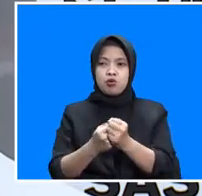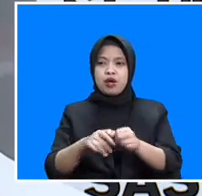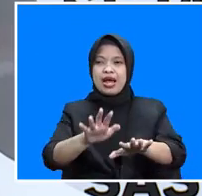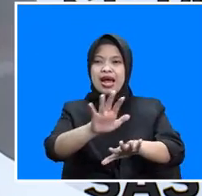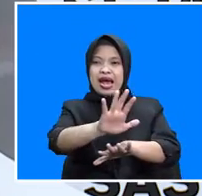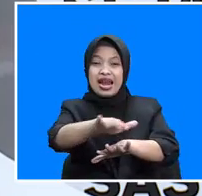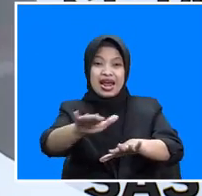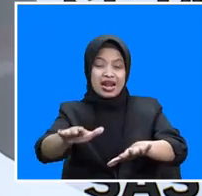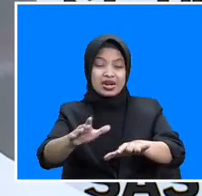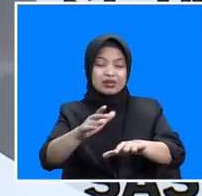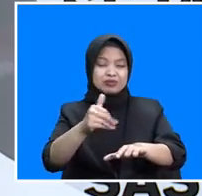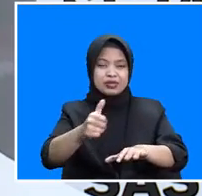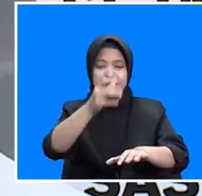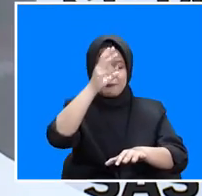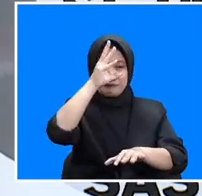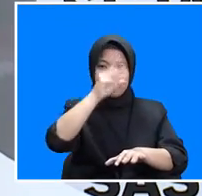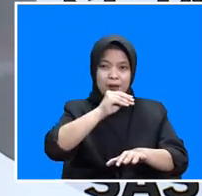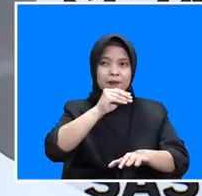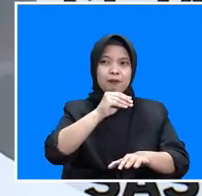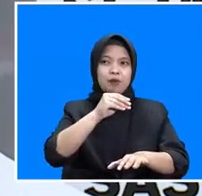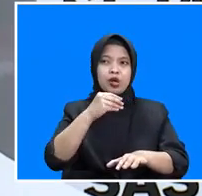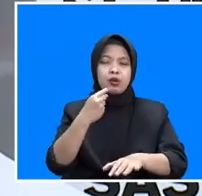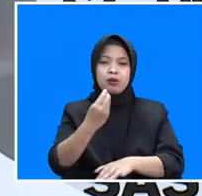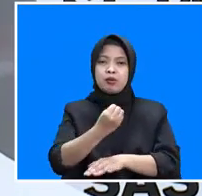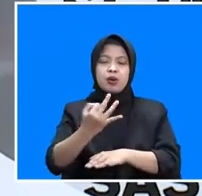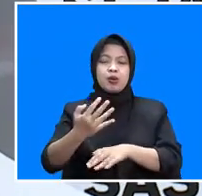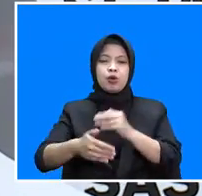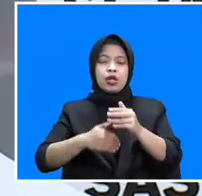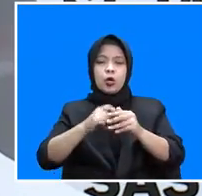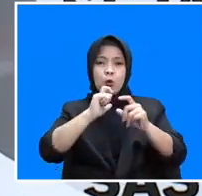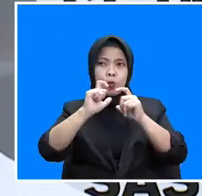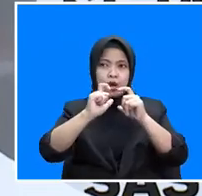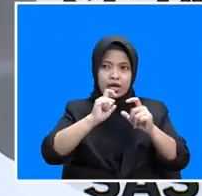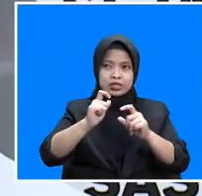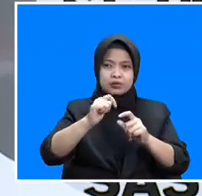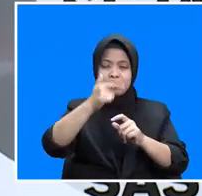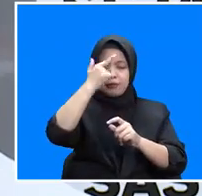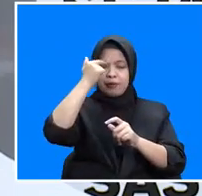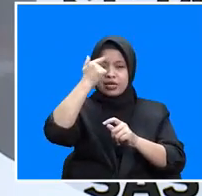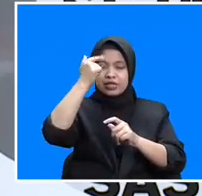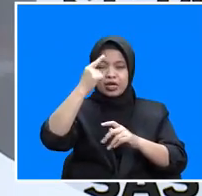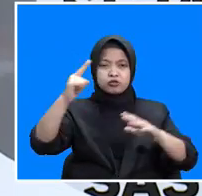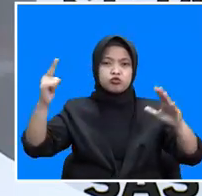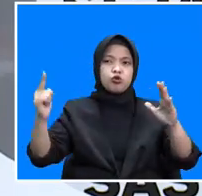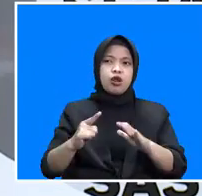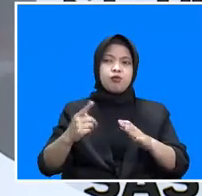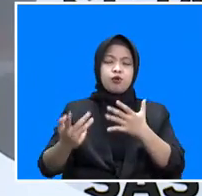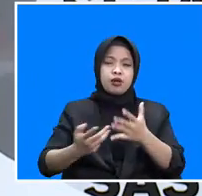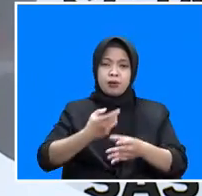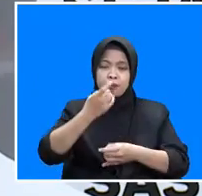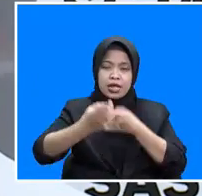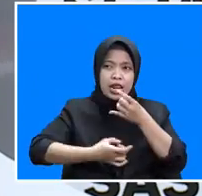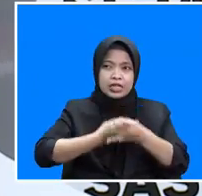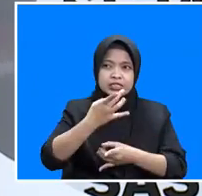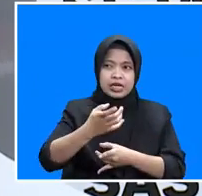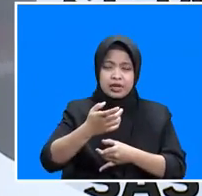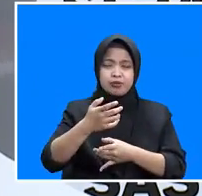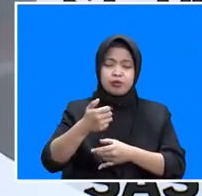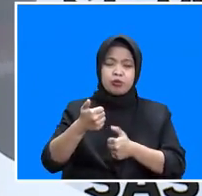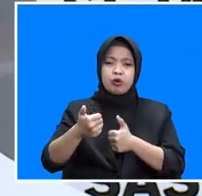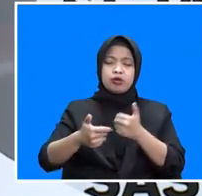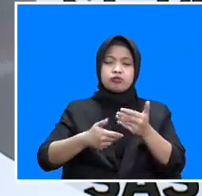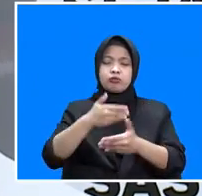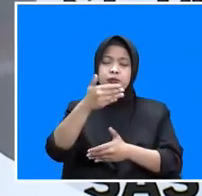really, understand ICT, but also so that can really benefit their learning and their career pathways. Mm. Although I have to say, there